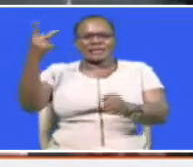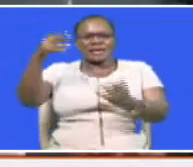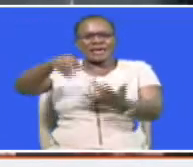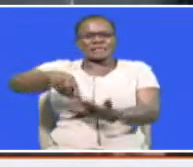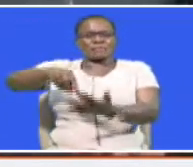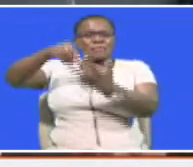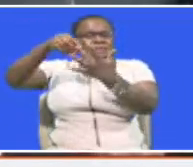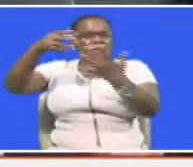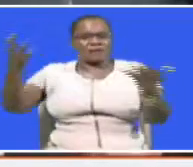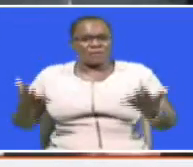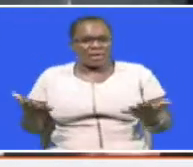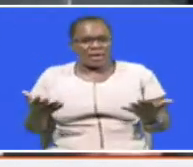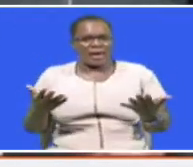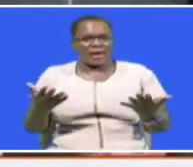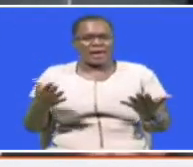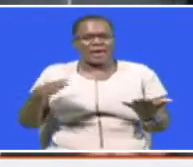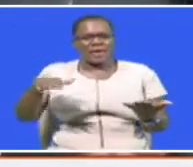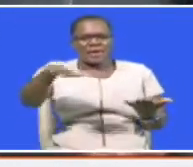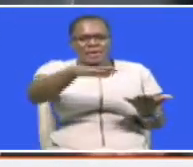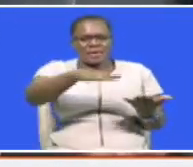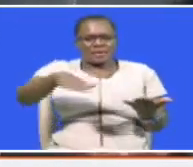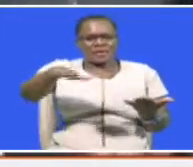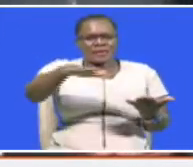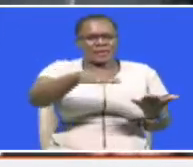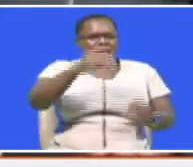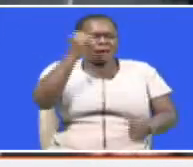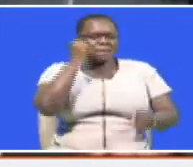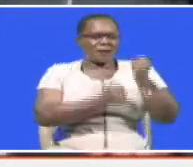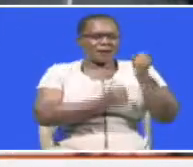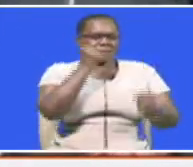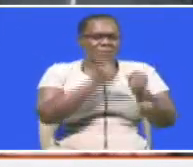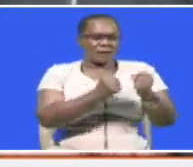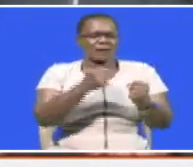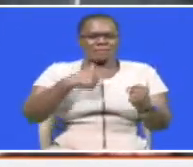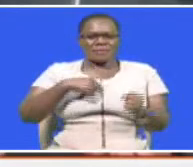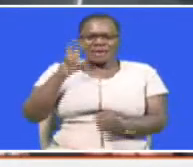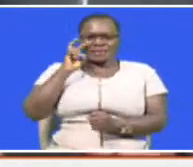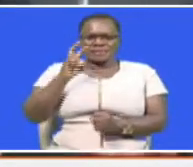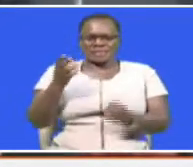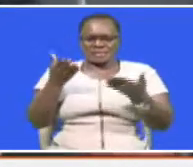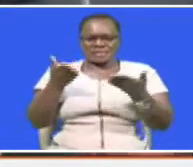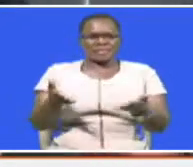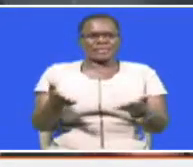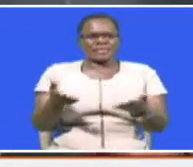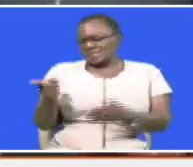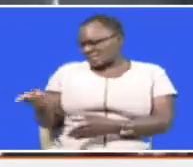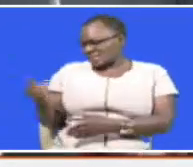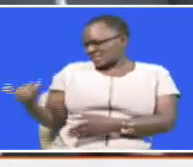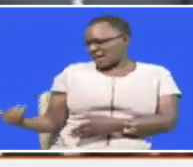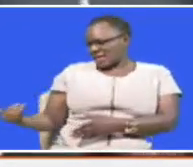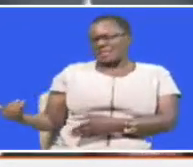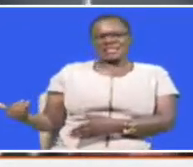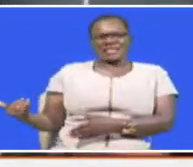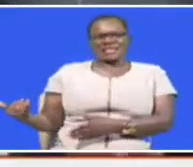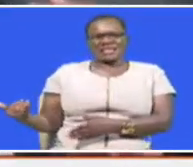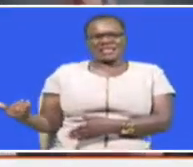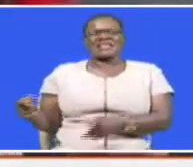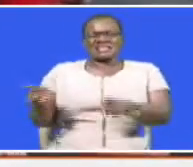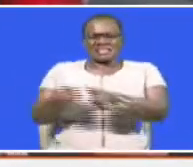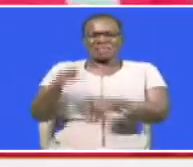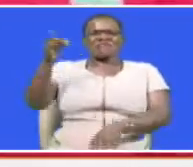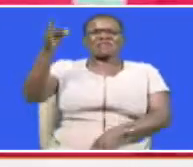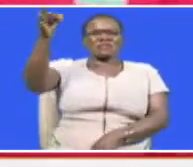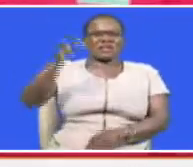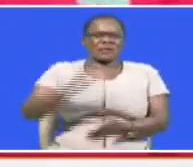especially in the space of sprints. And I see this one, Aline, as the